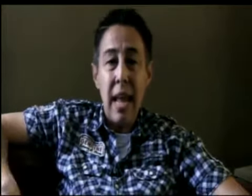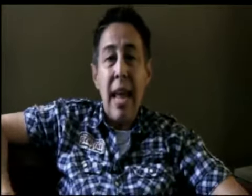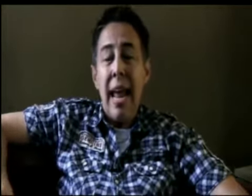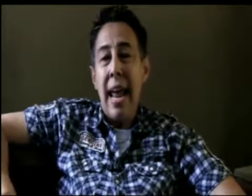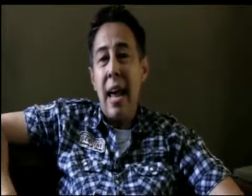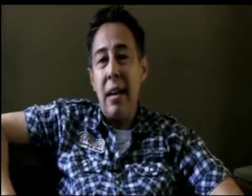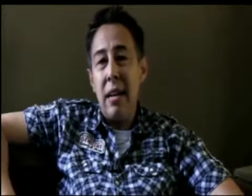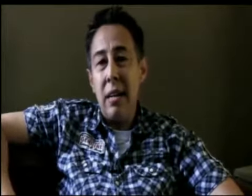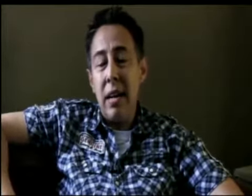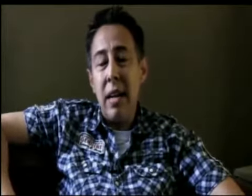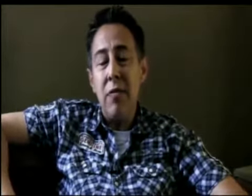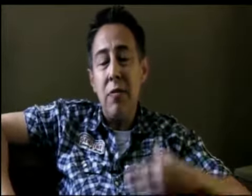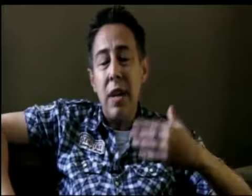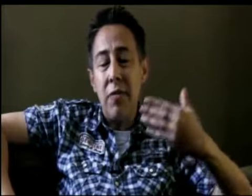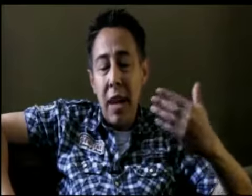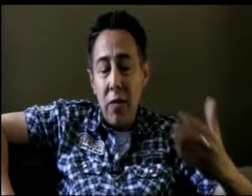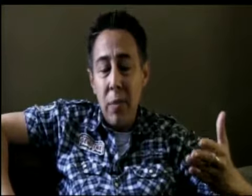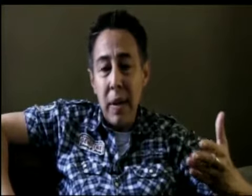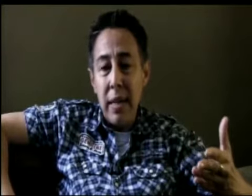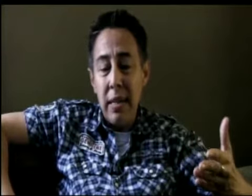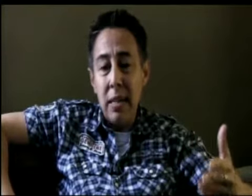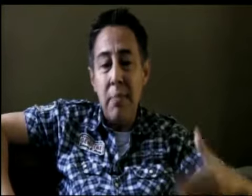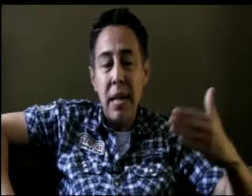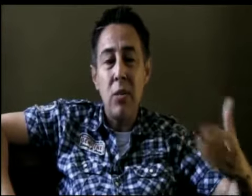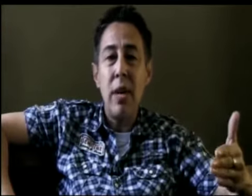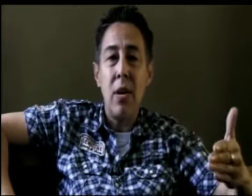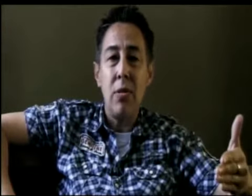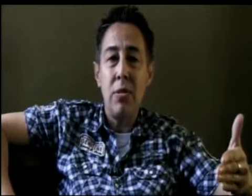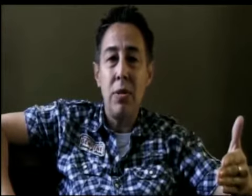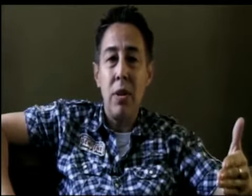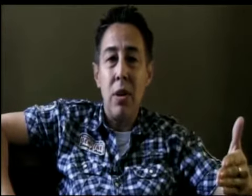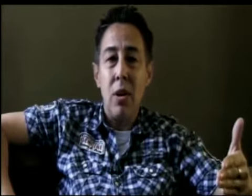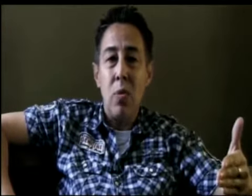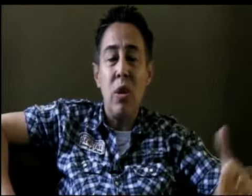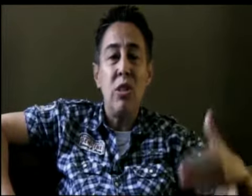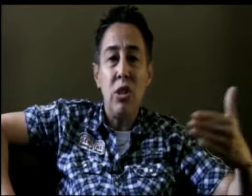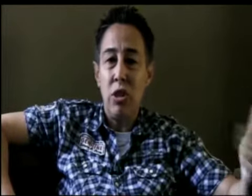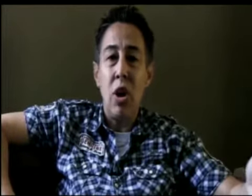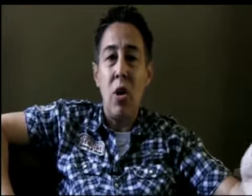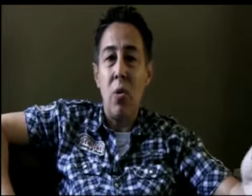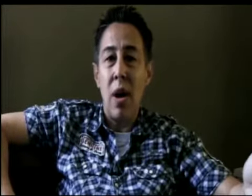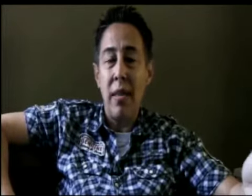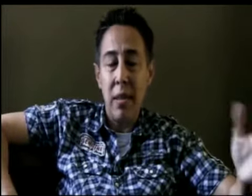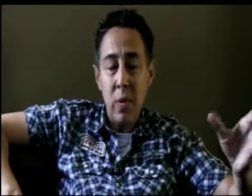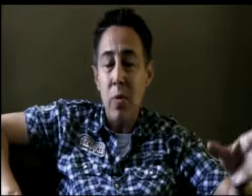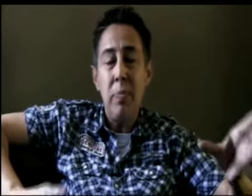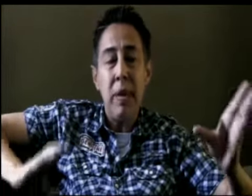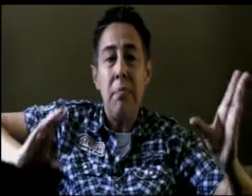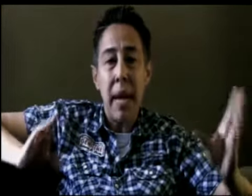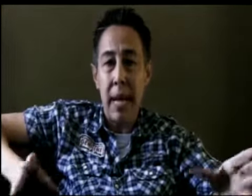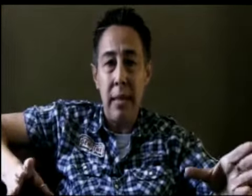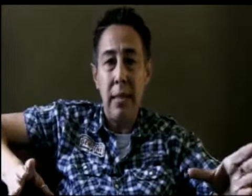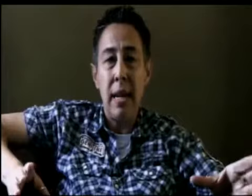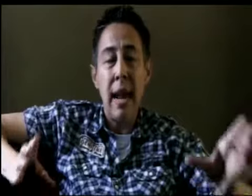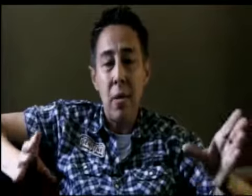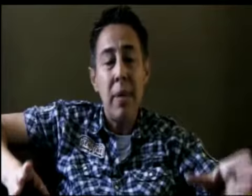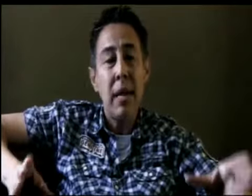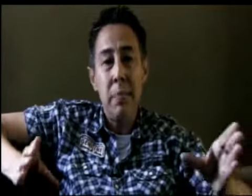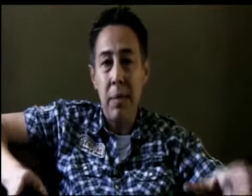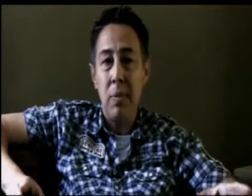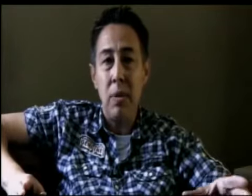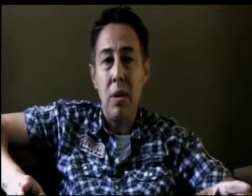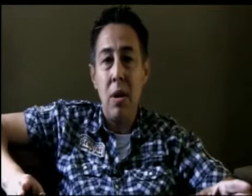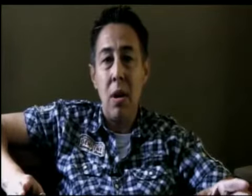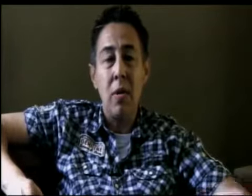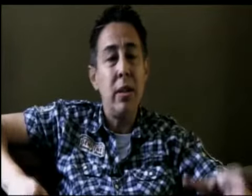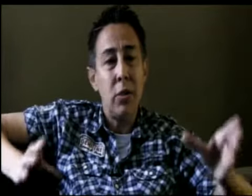it. And if everybody's mental health was to show, I think we would be amazed at how